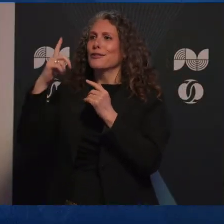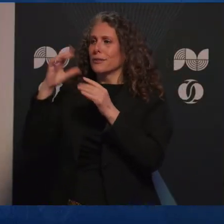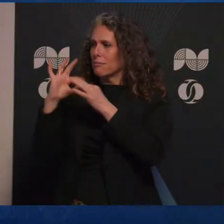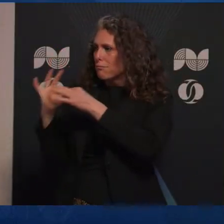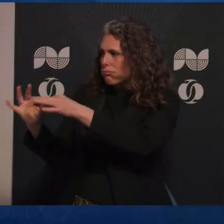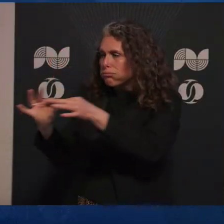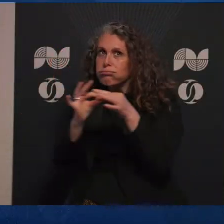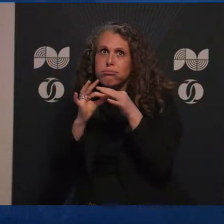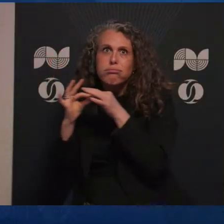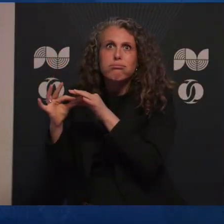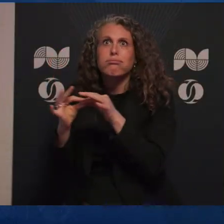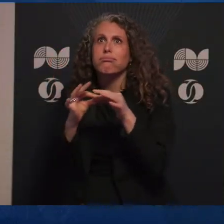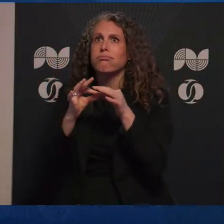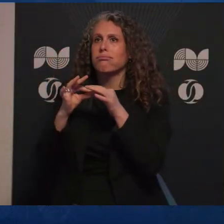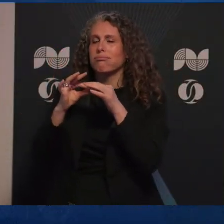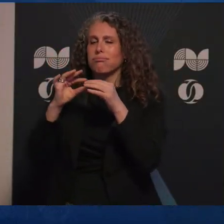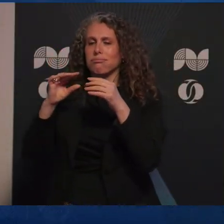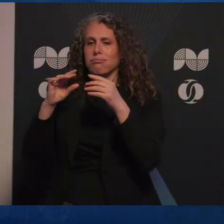coordinate